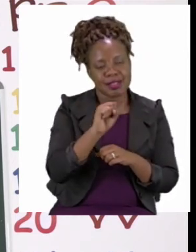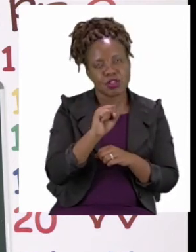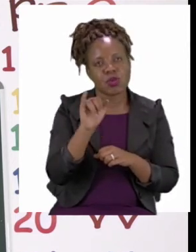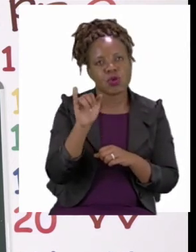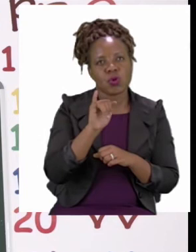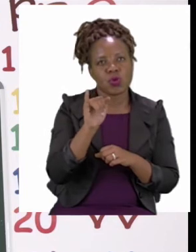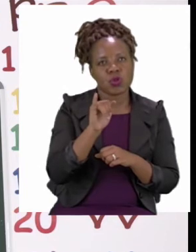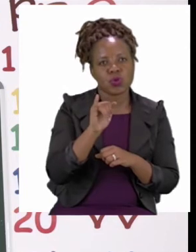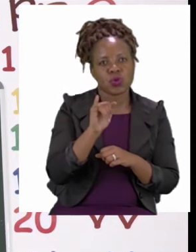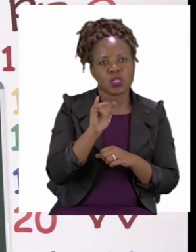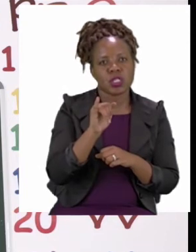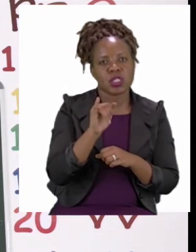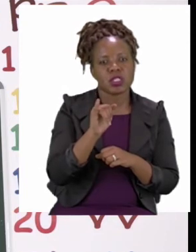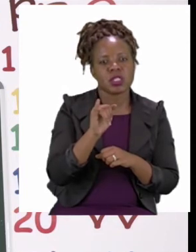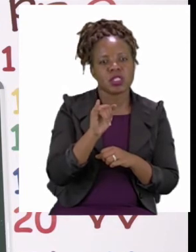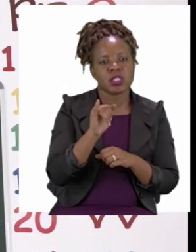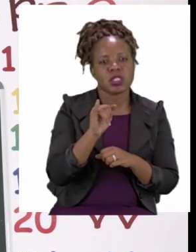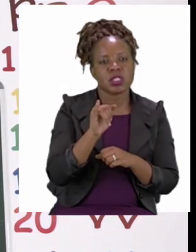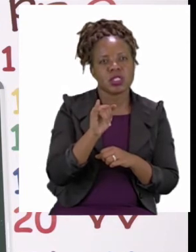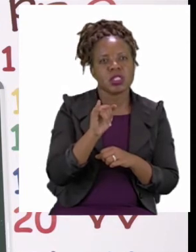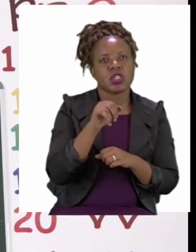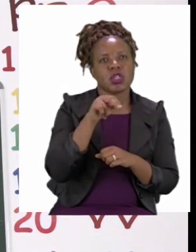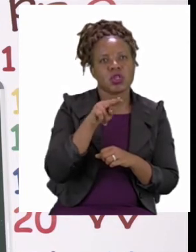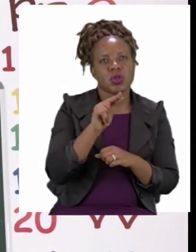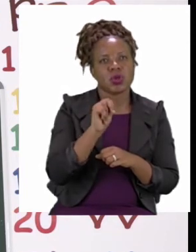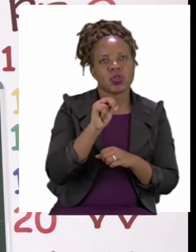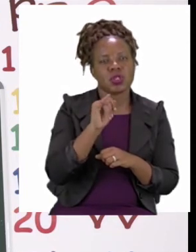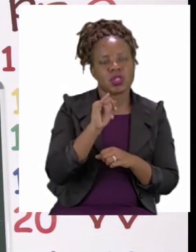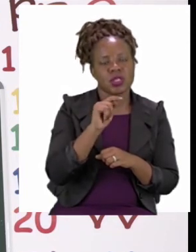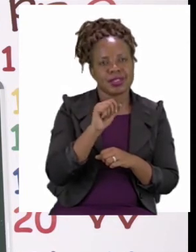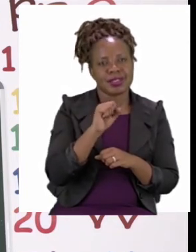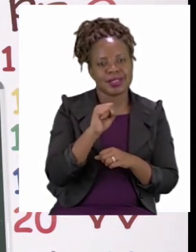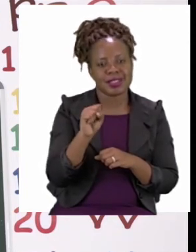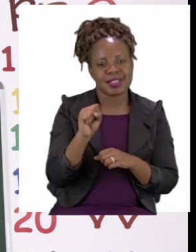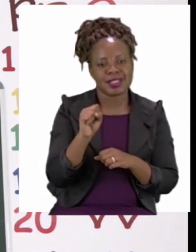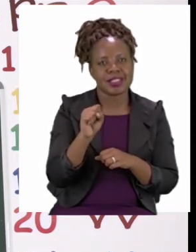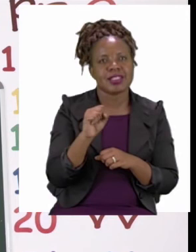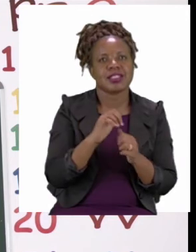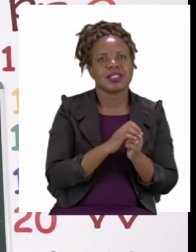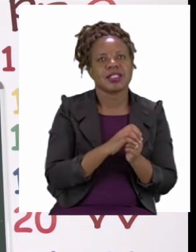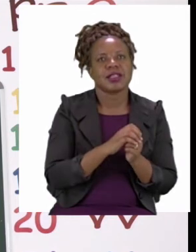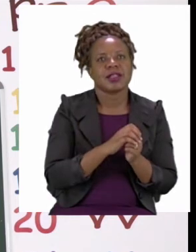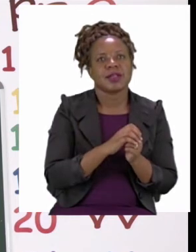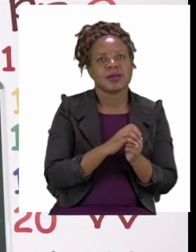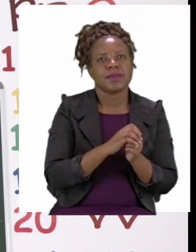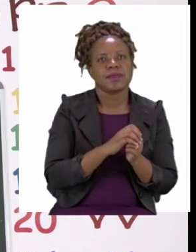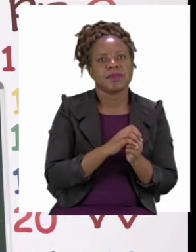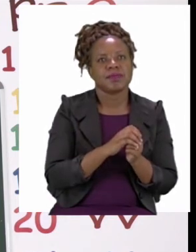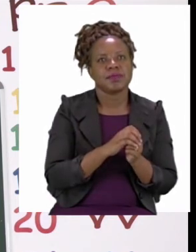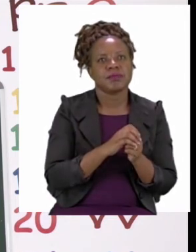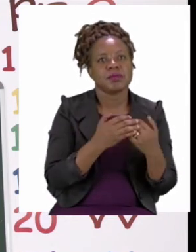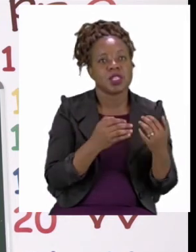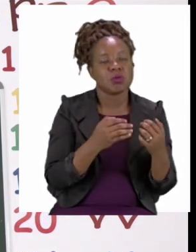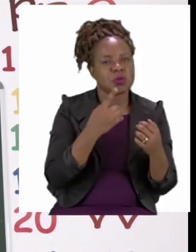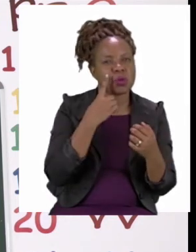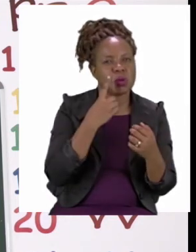is identify our 10, just like they did in the example. We are going to do the one that says